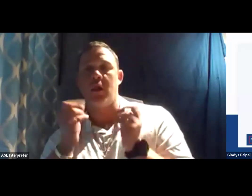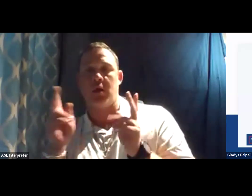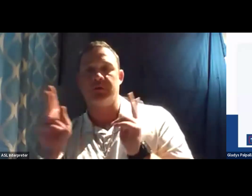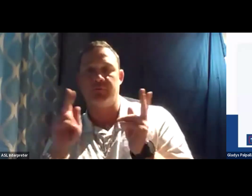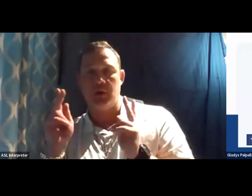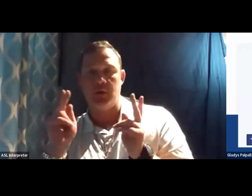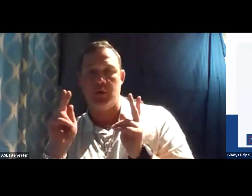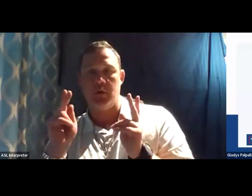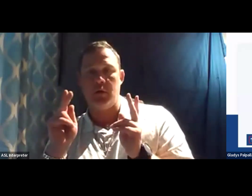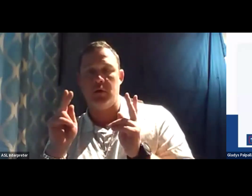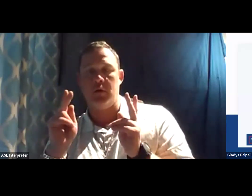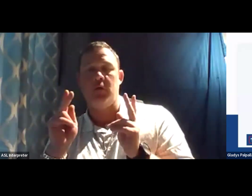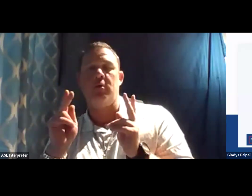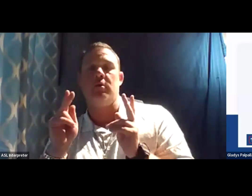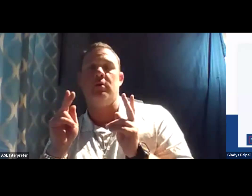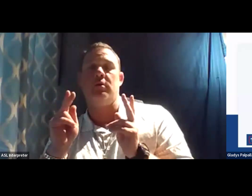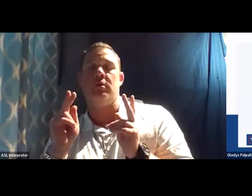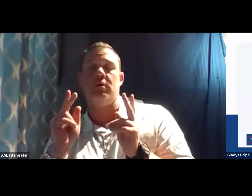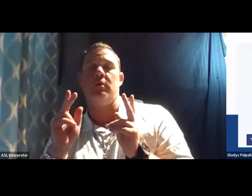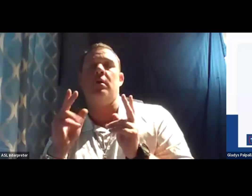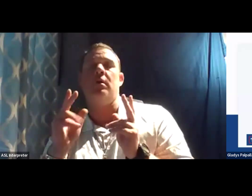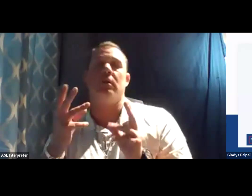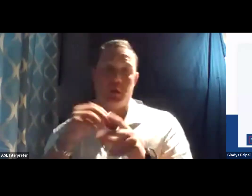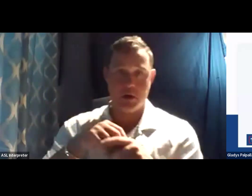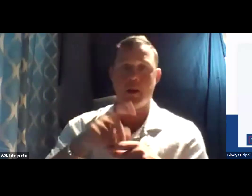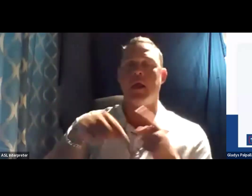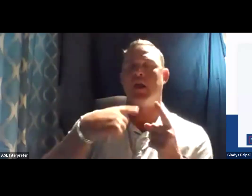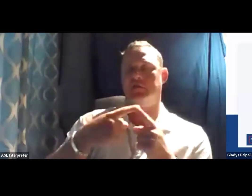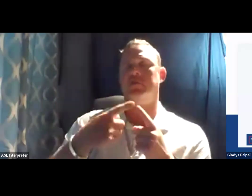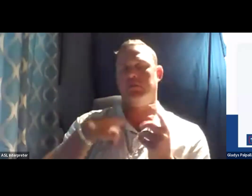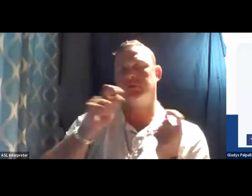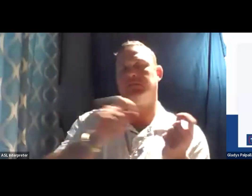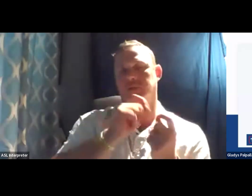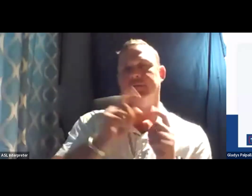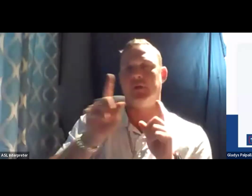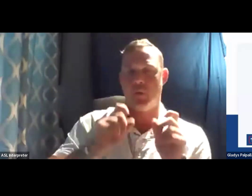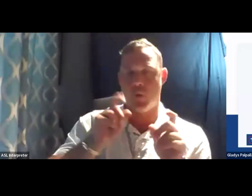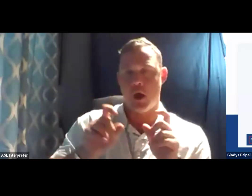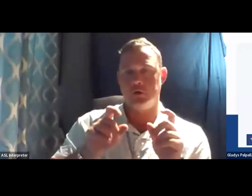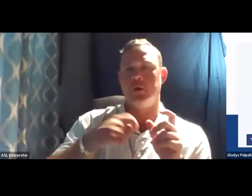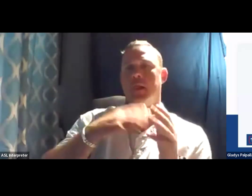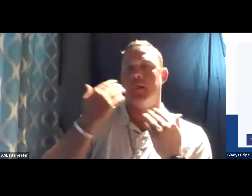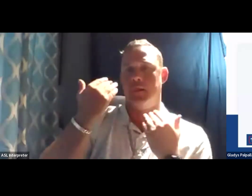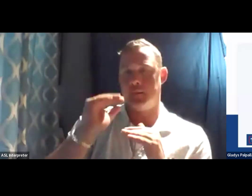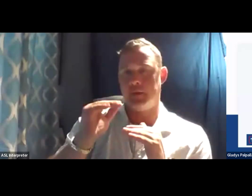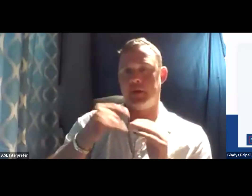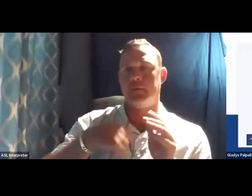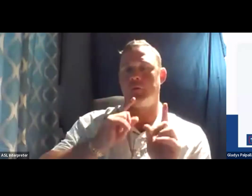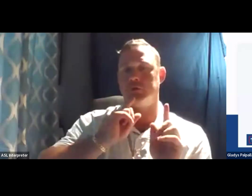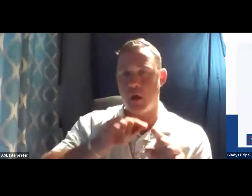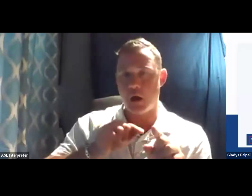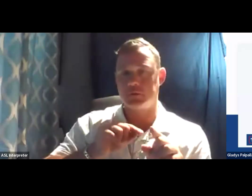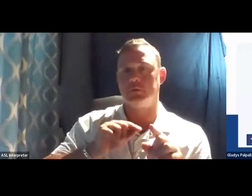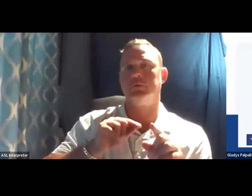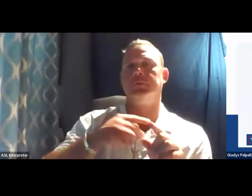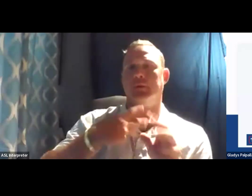folks. But I'll get into it and then we can get into specific questions. I am limited in my response. Let me give that